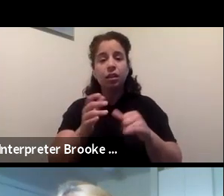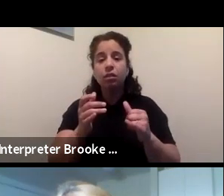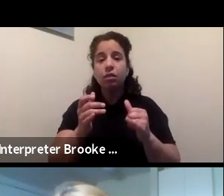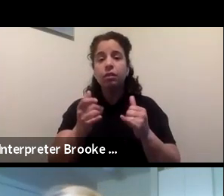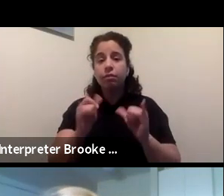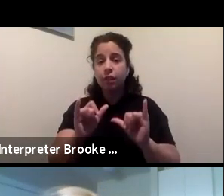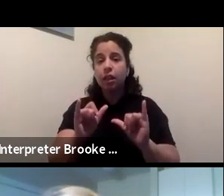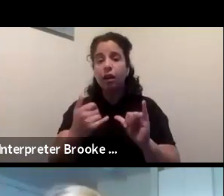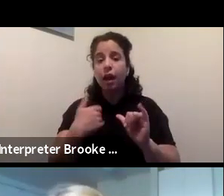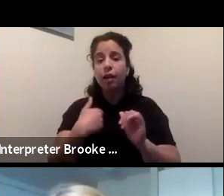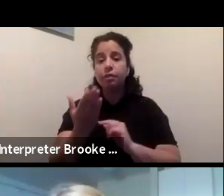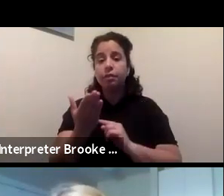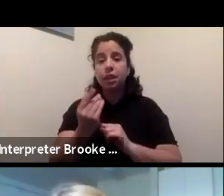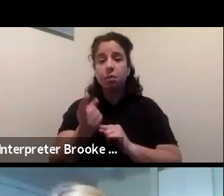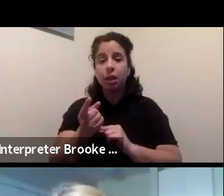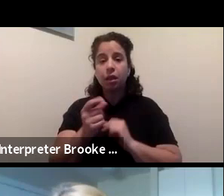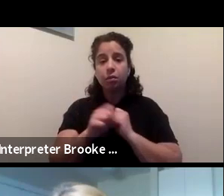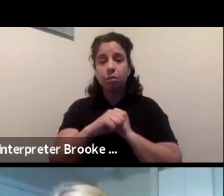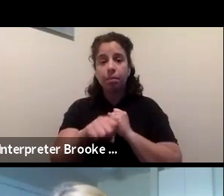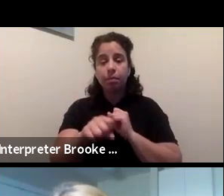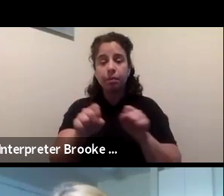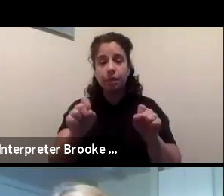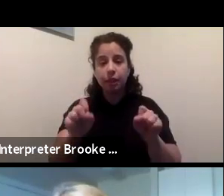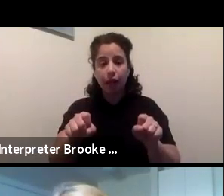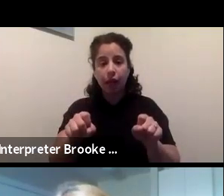additional minutes of time.